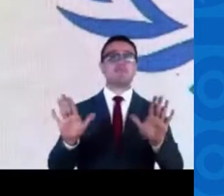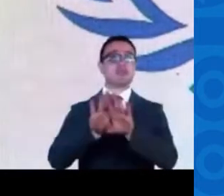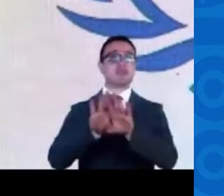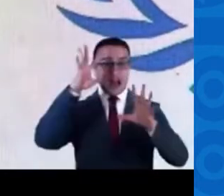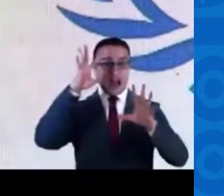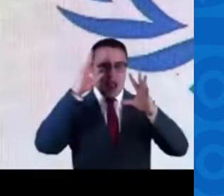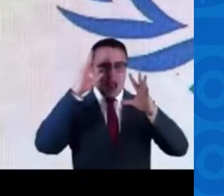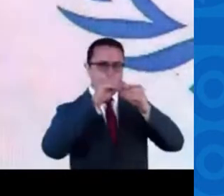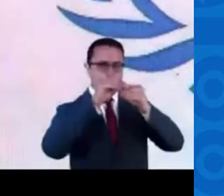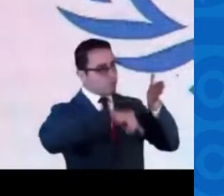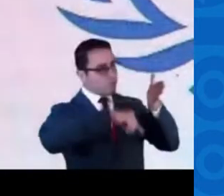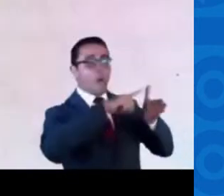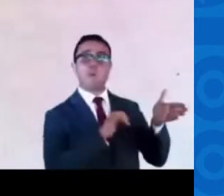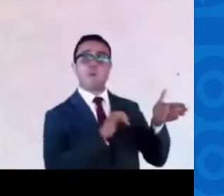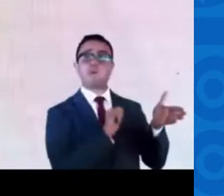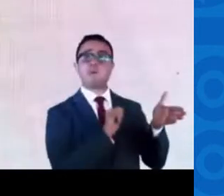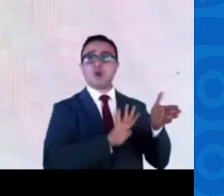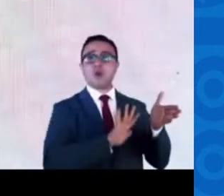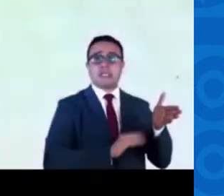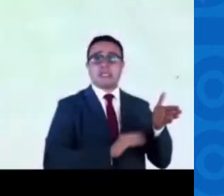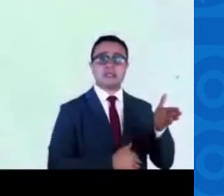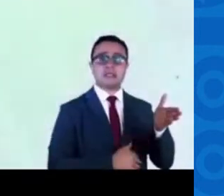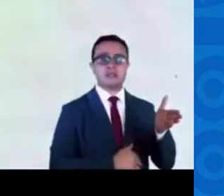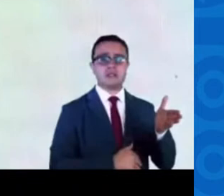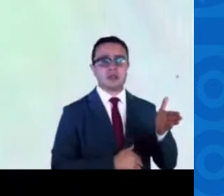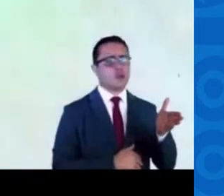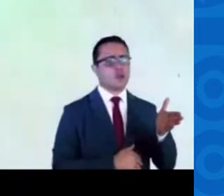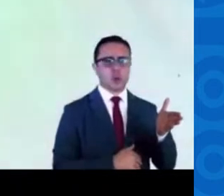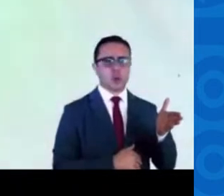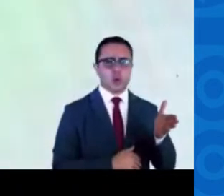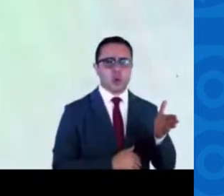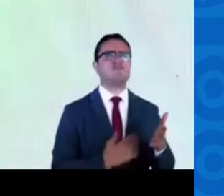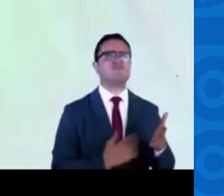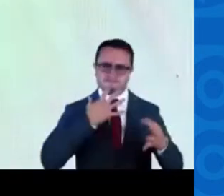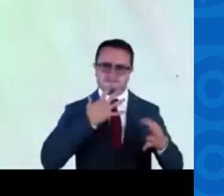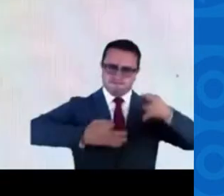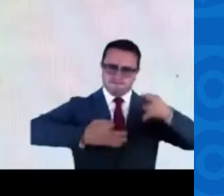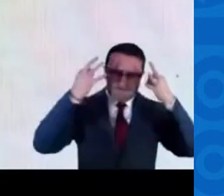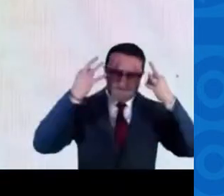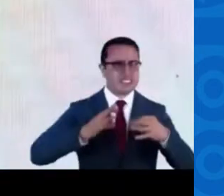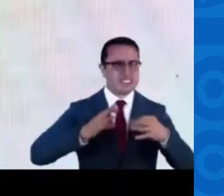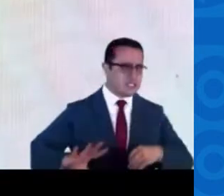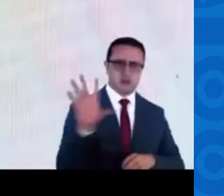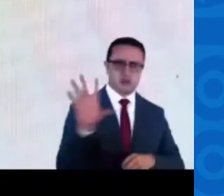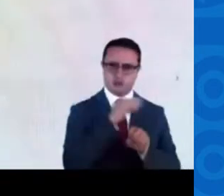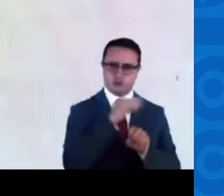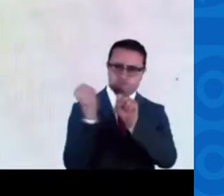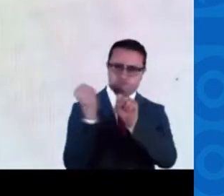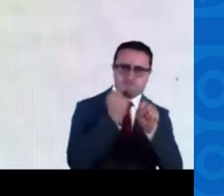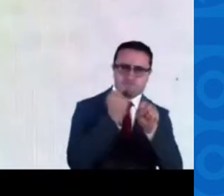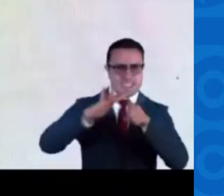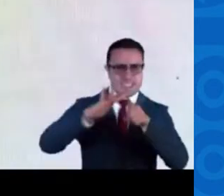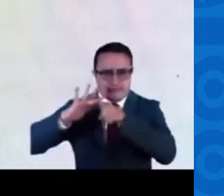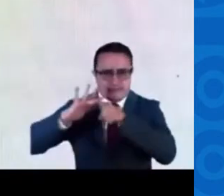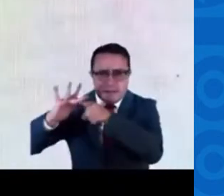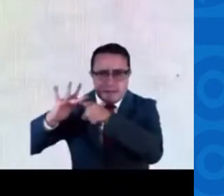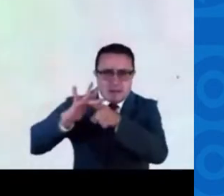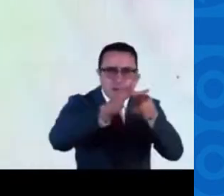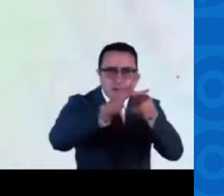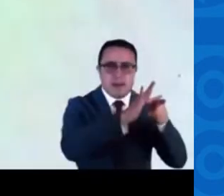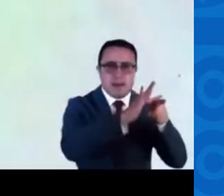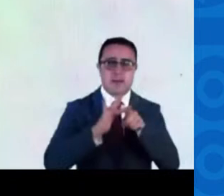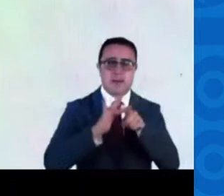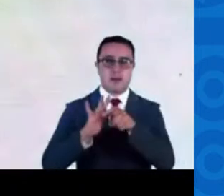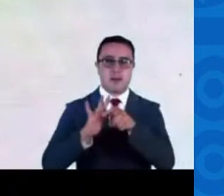and the United Nations, with the WFP, the FAO, IFAD, UNICEF, and we are all working together. We